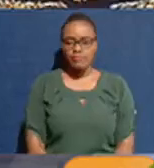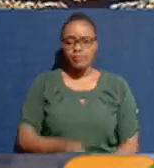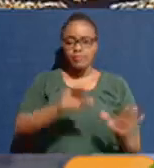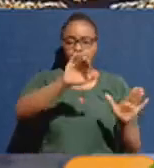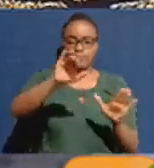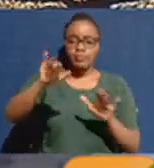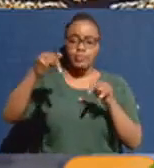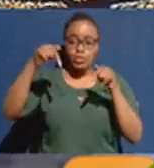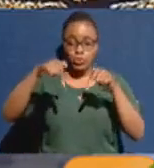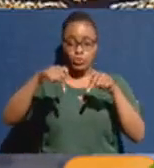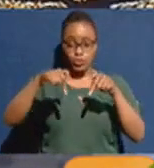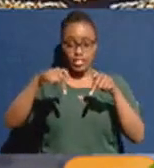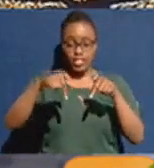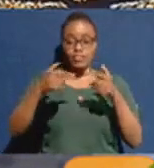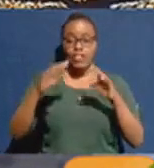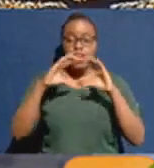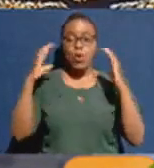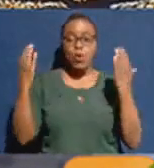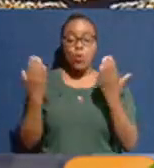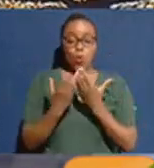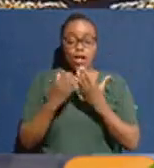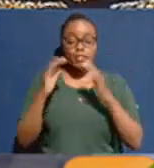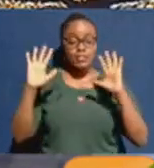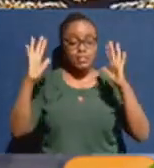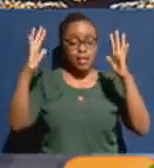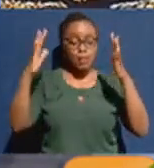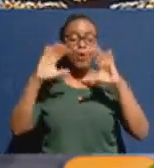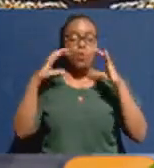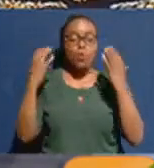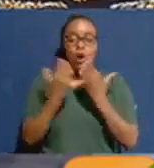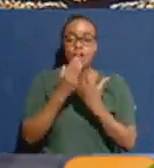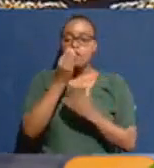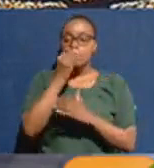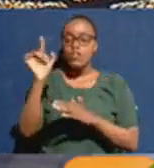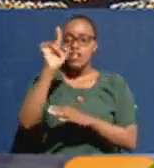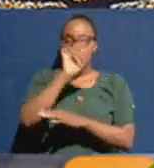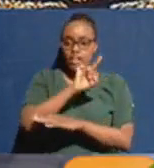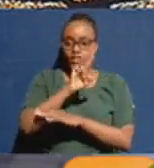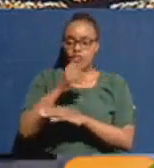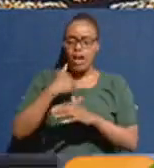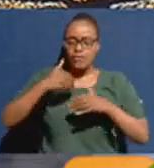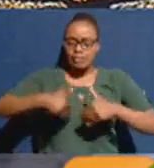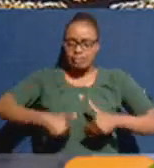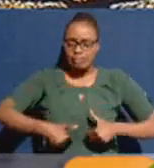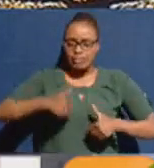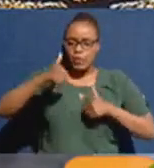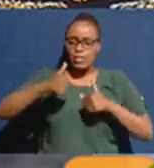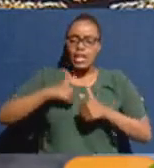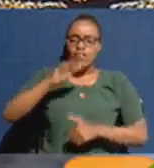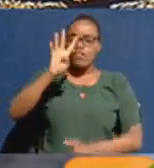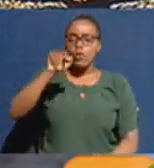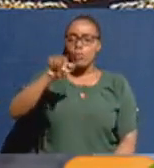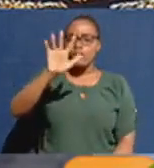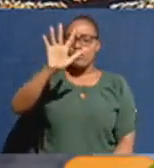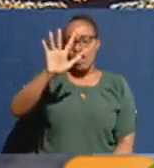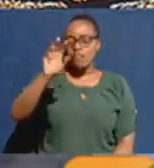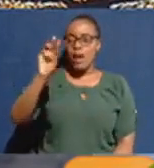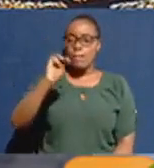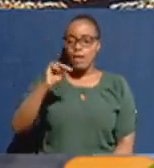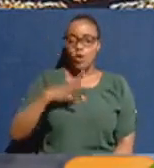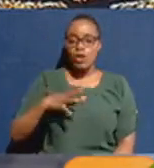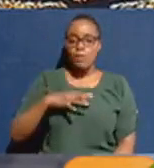Now, today, the world marks World Food Day amidst a drought that has left 4.5 million people